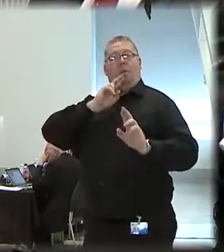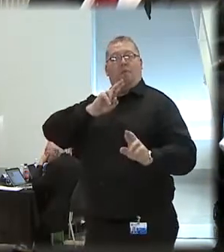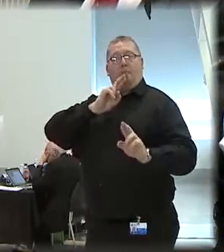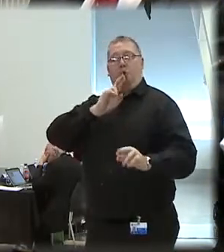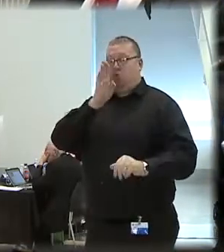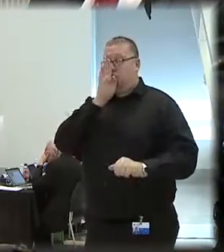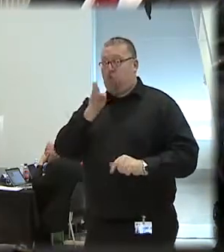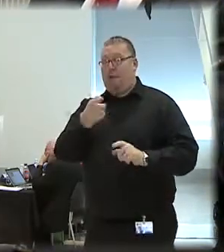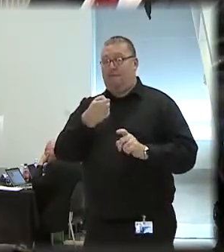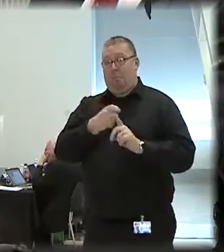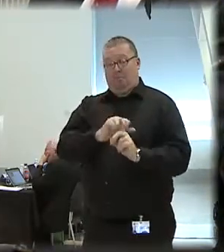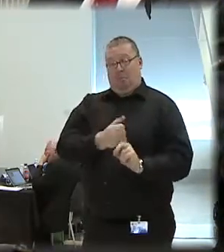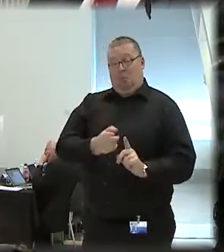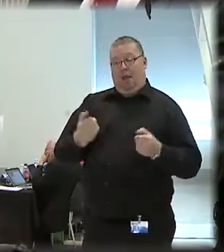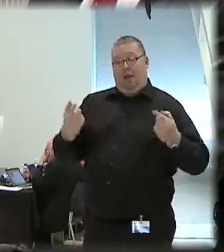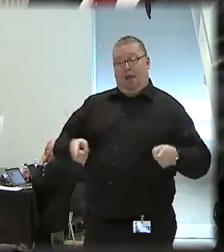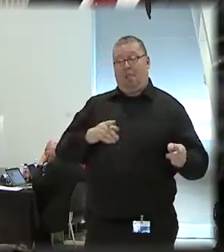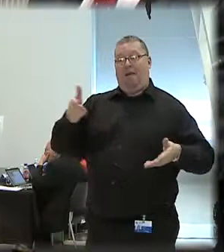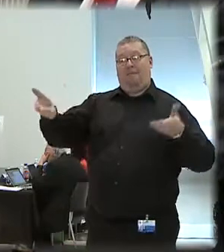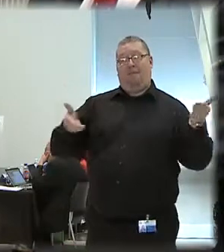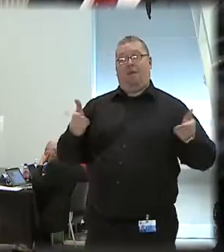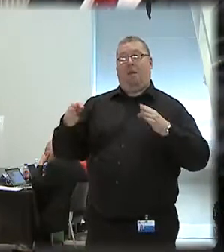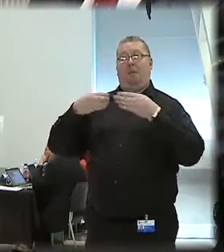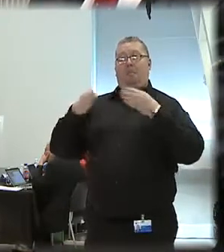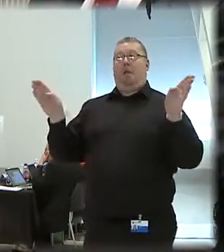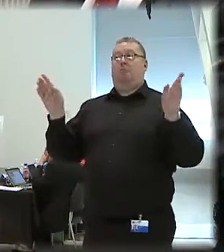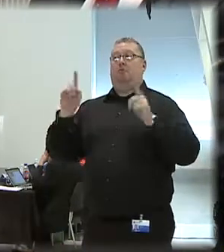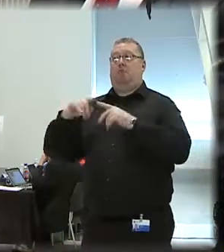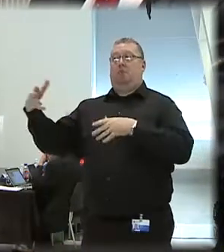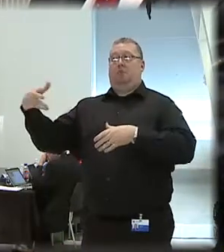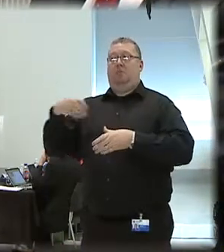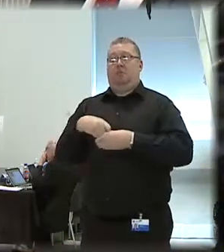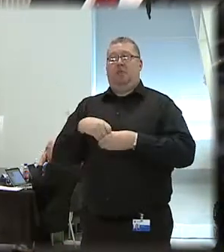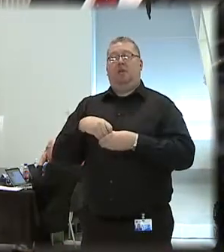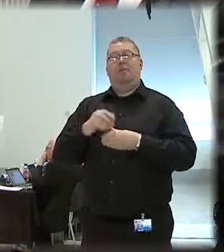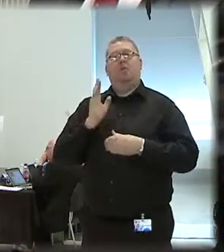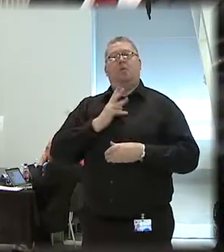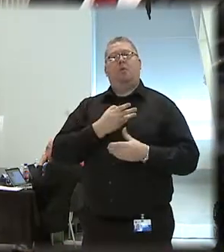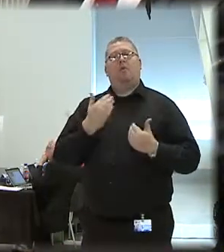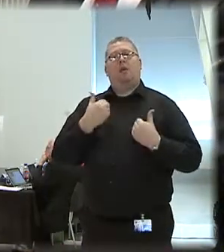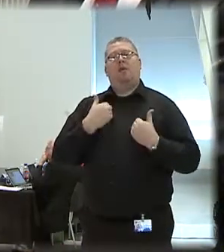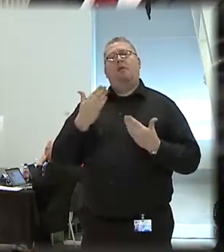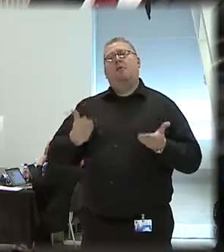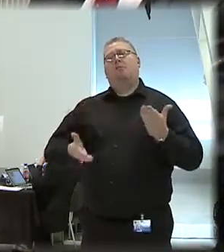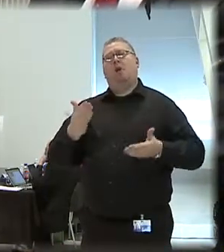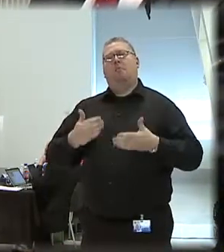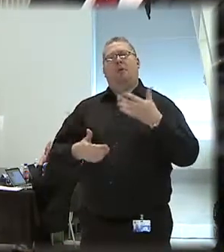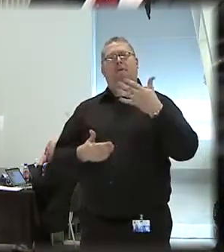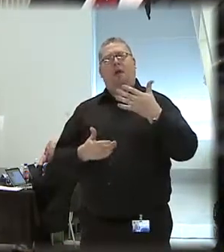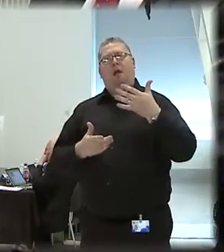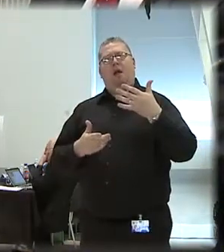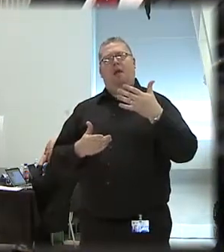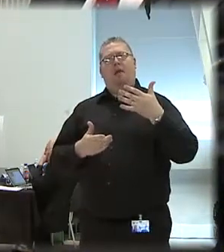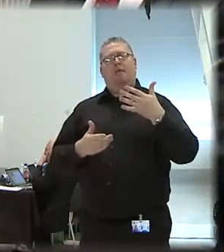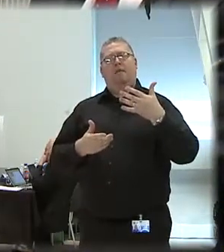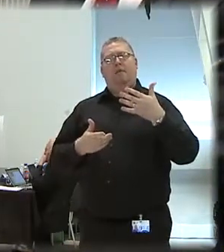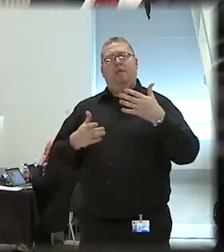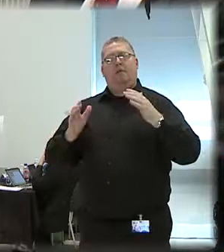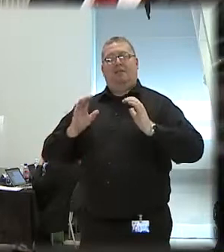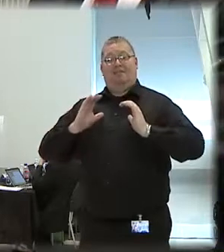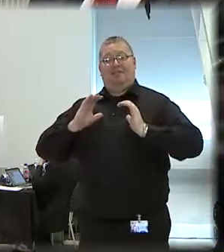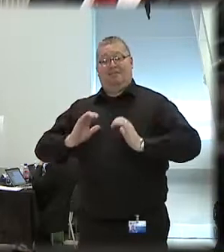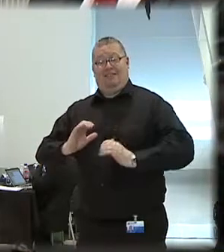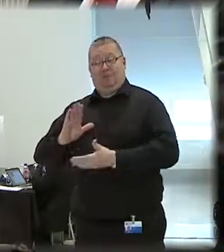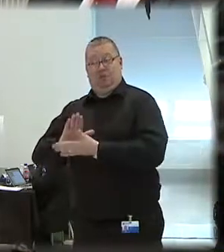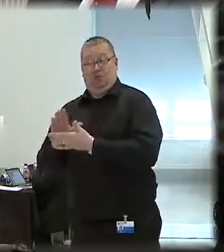of incidents, inviting the public to participate. We've had probably 5 citizen academies within the last